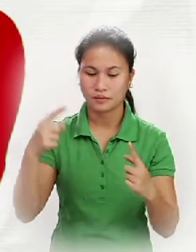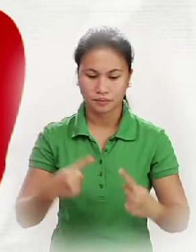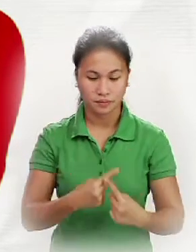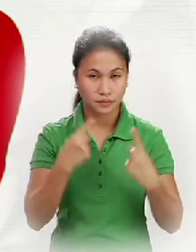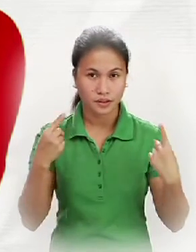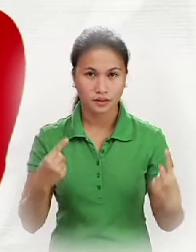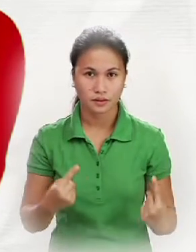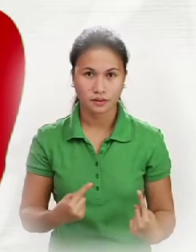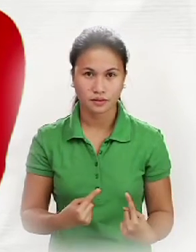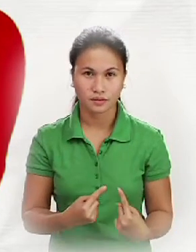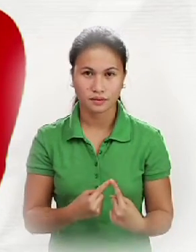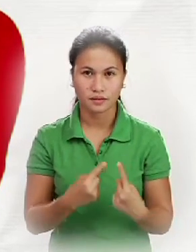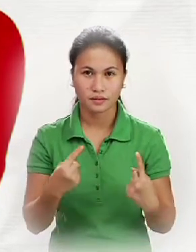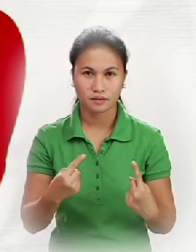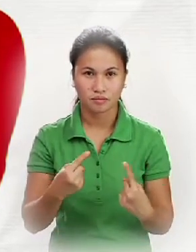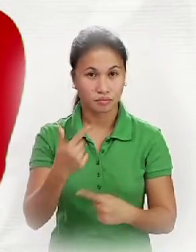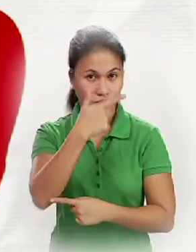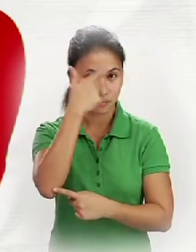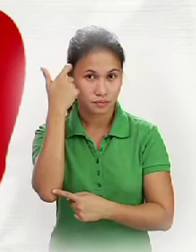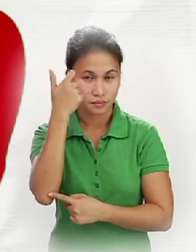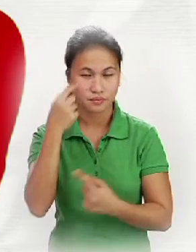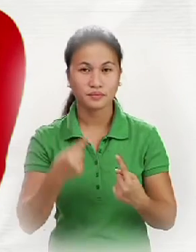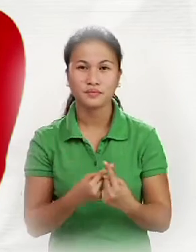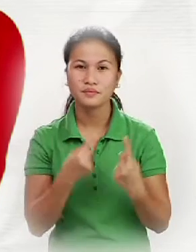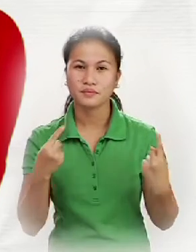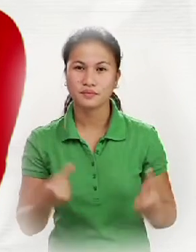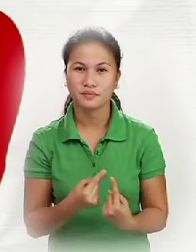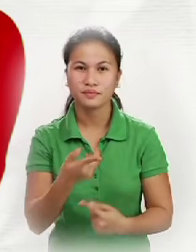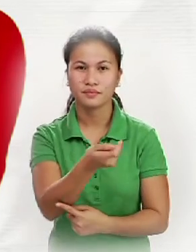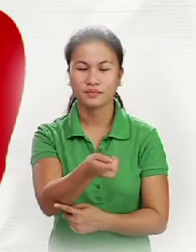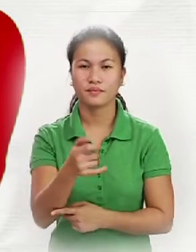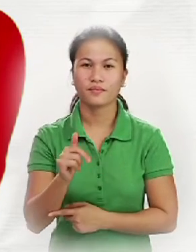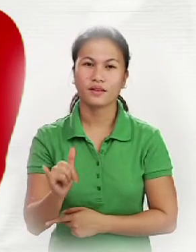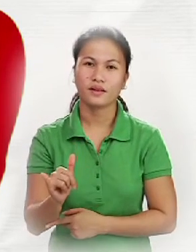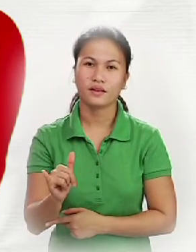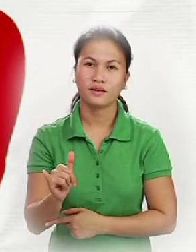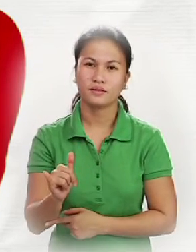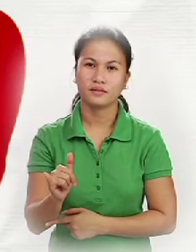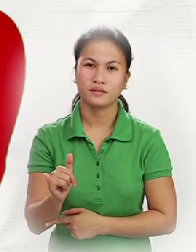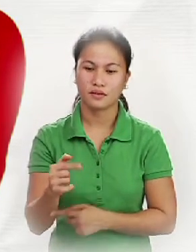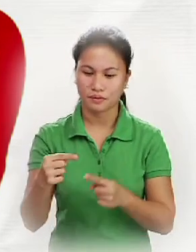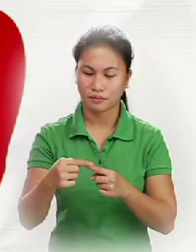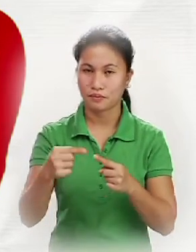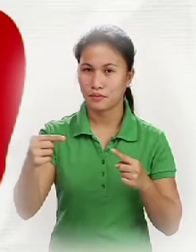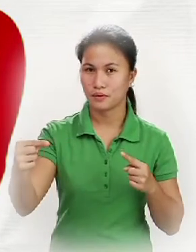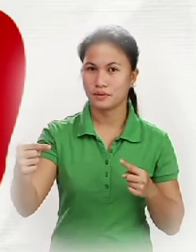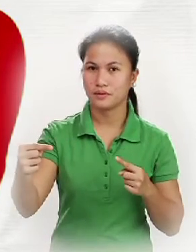sin. They chose sin. And because of sin, they